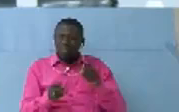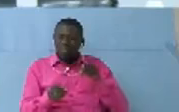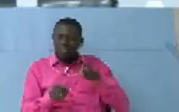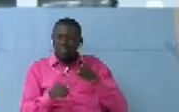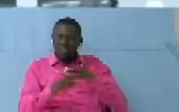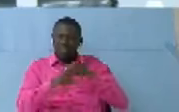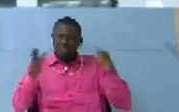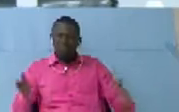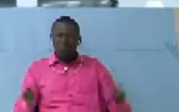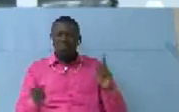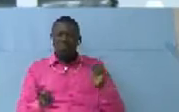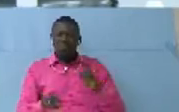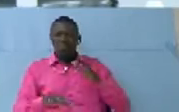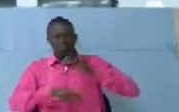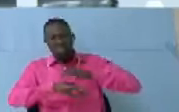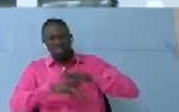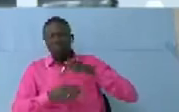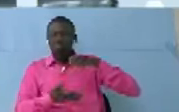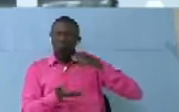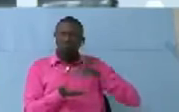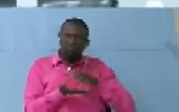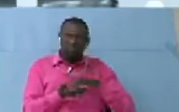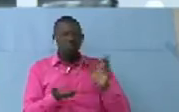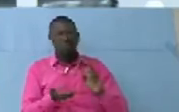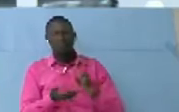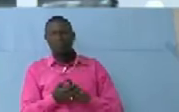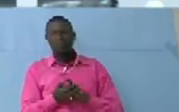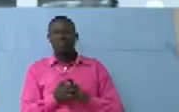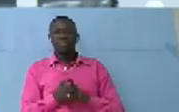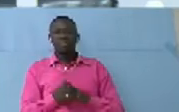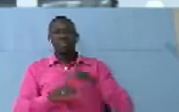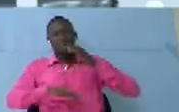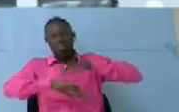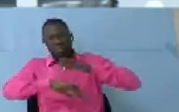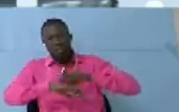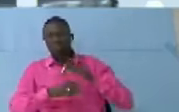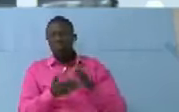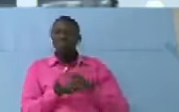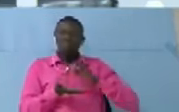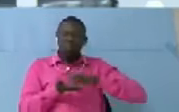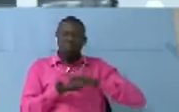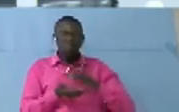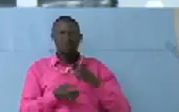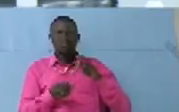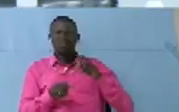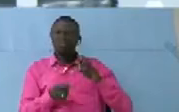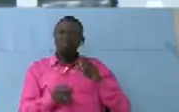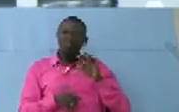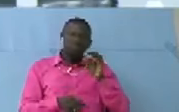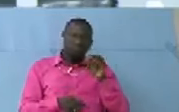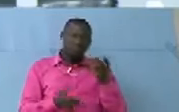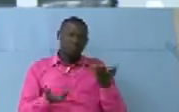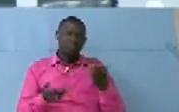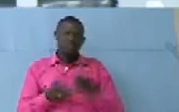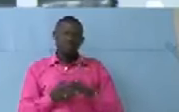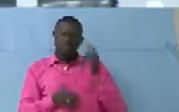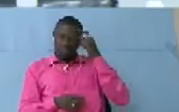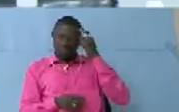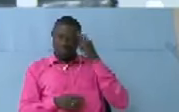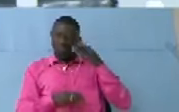for sale, you go in like any man. You are feeling the rubber. Was it wood or was it rubber? None is